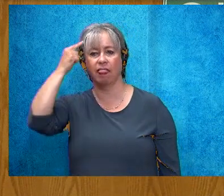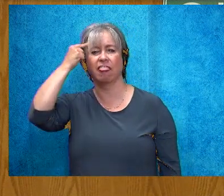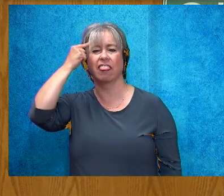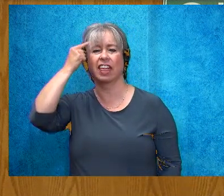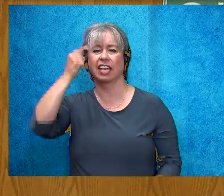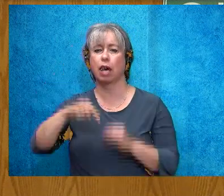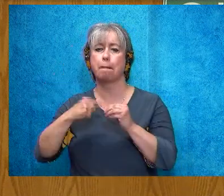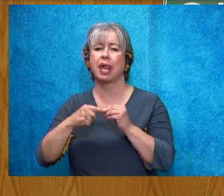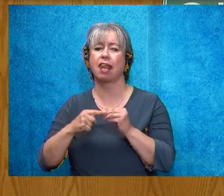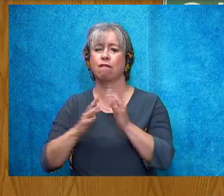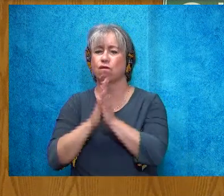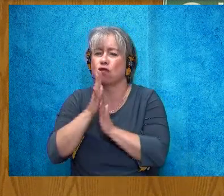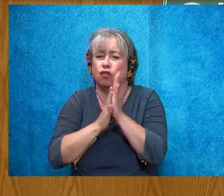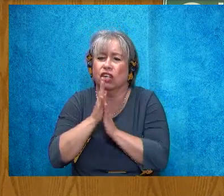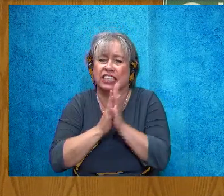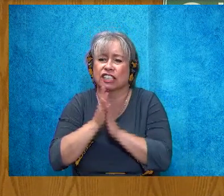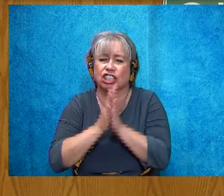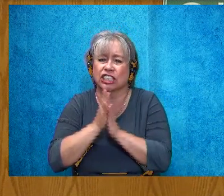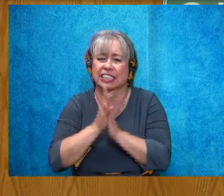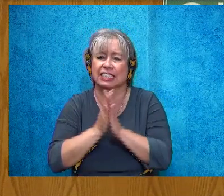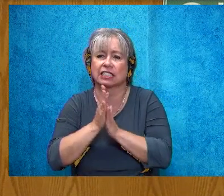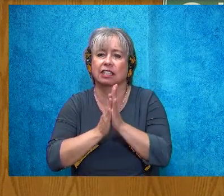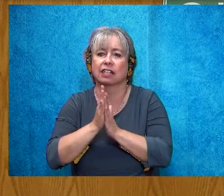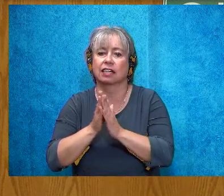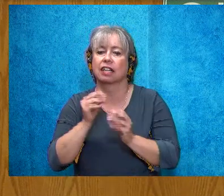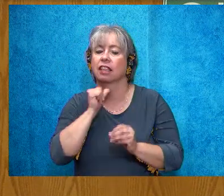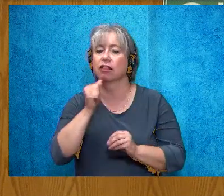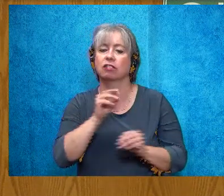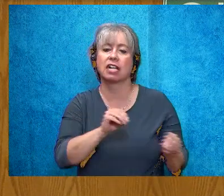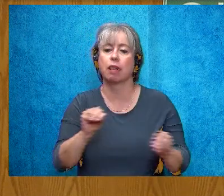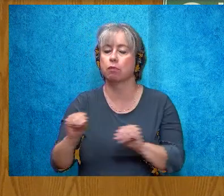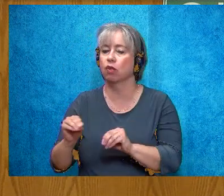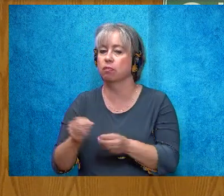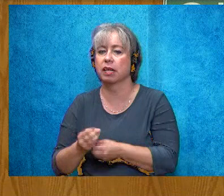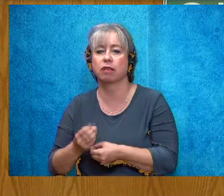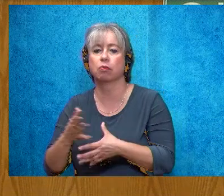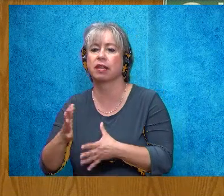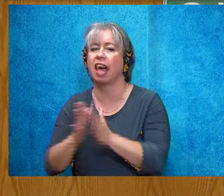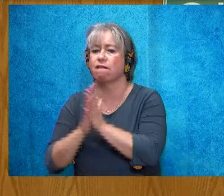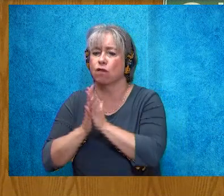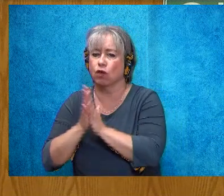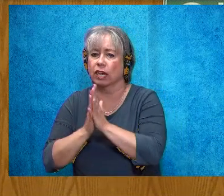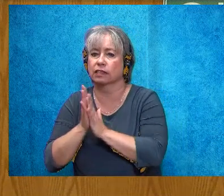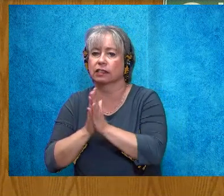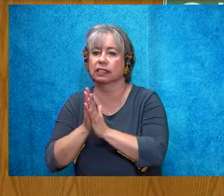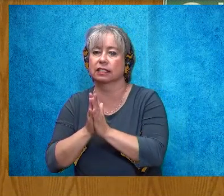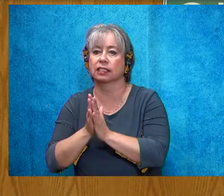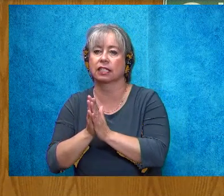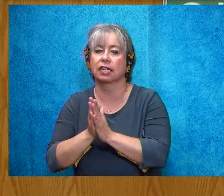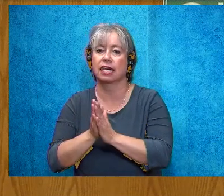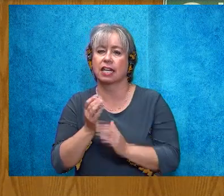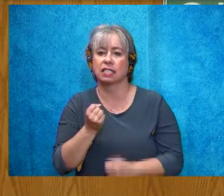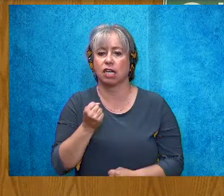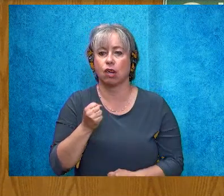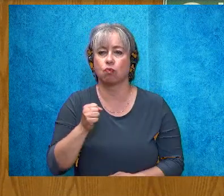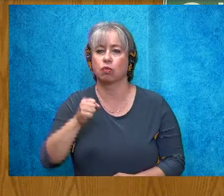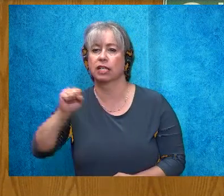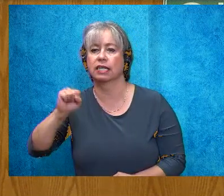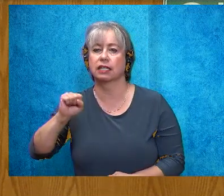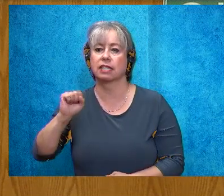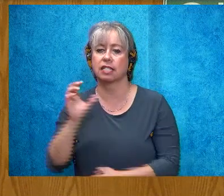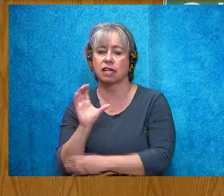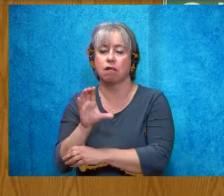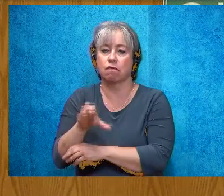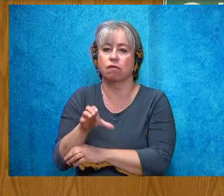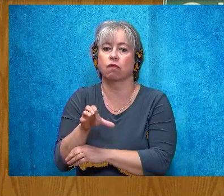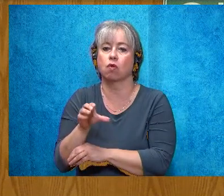consideration friction. And there is no movement on Earth without friction. Friction is a resistant force to an object in